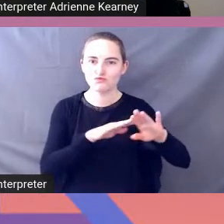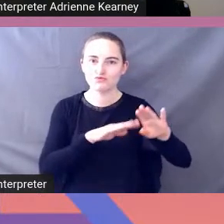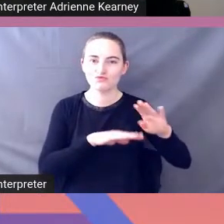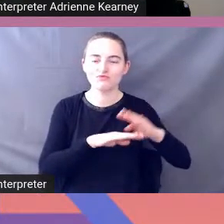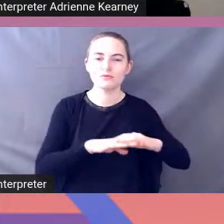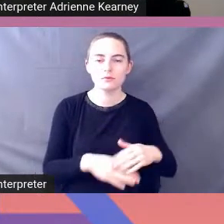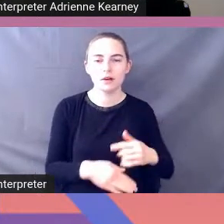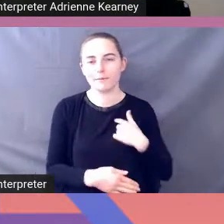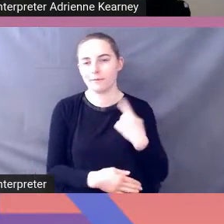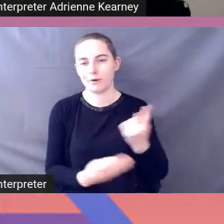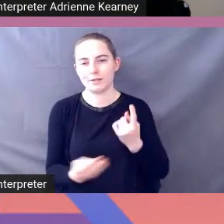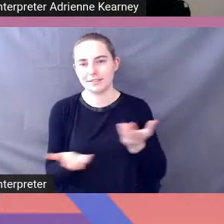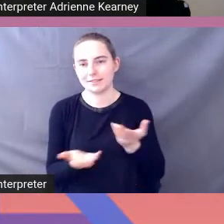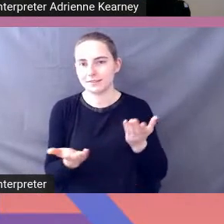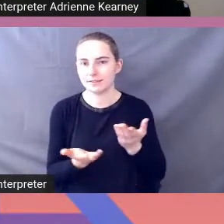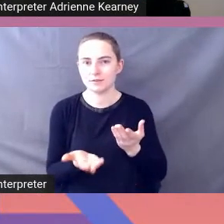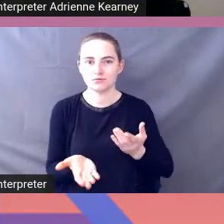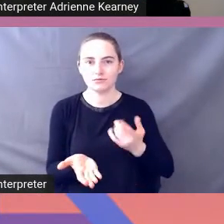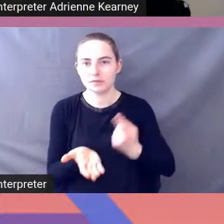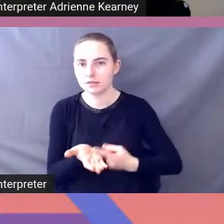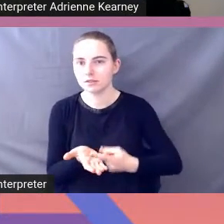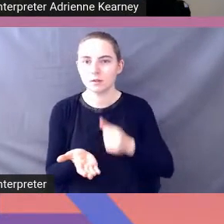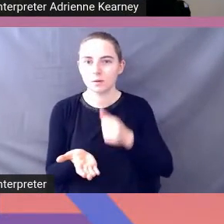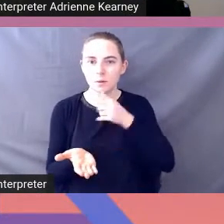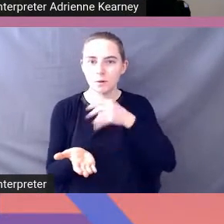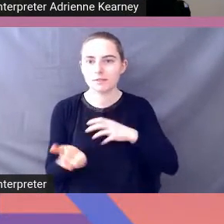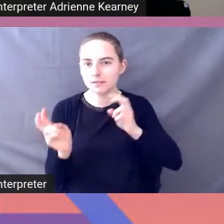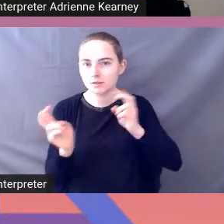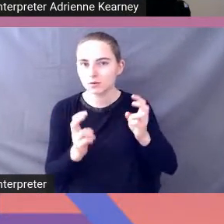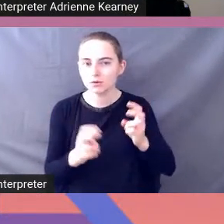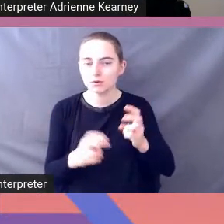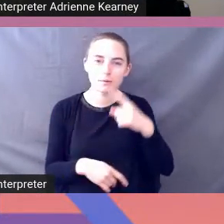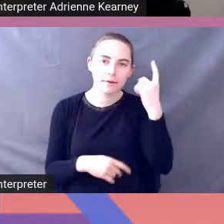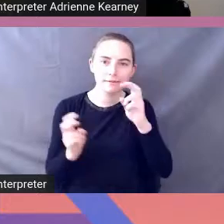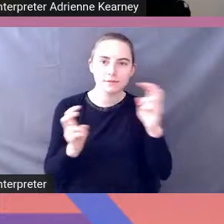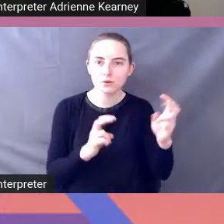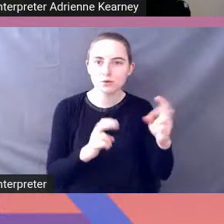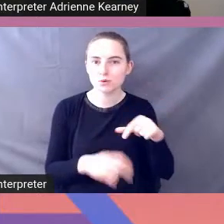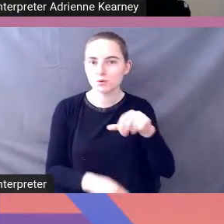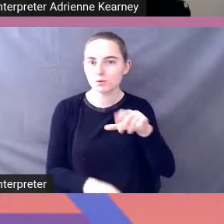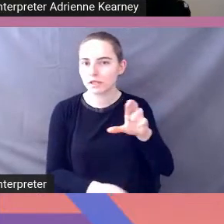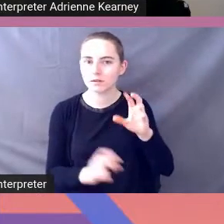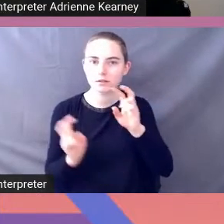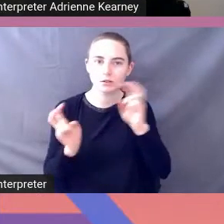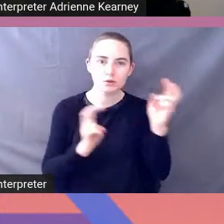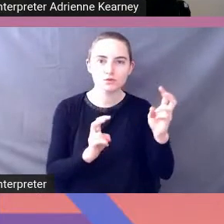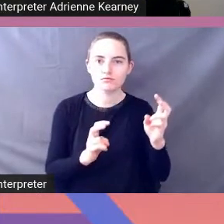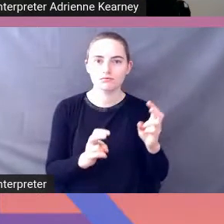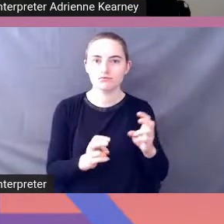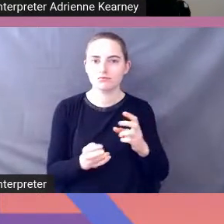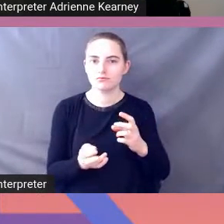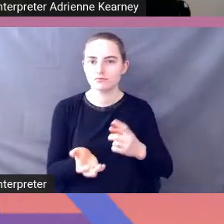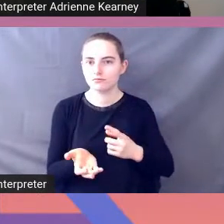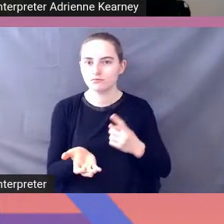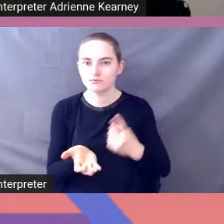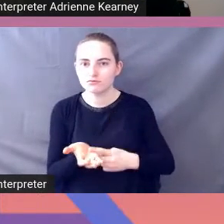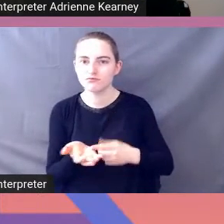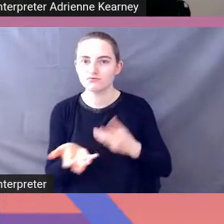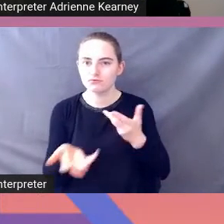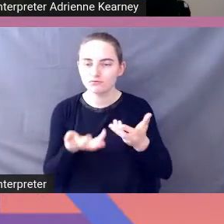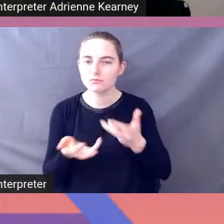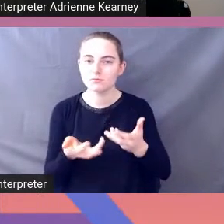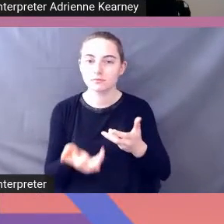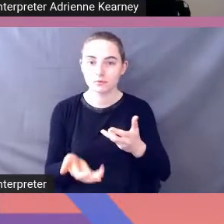issues, Black issues, queer issues, or art, or whatever you want to talk about. And yeah, definitely open a book, educate yourself, continue